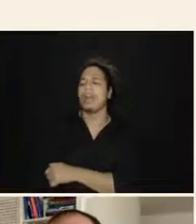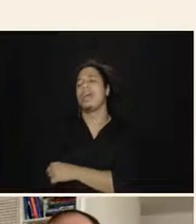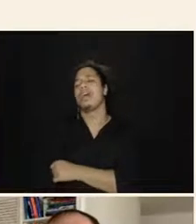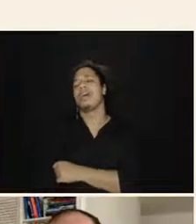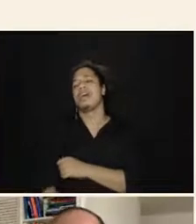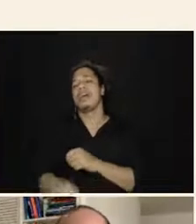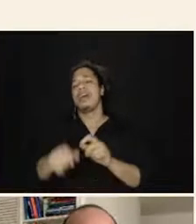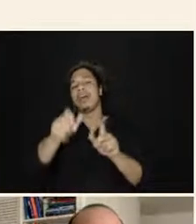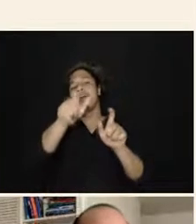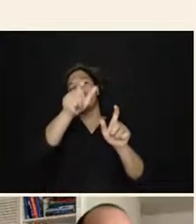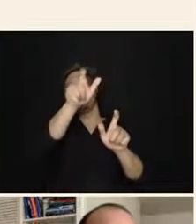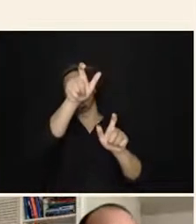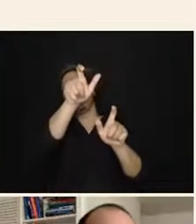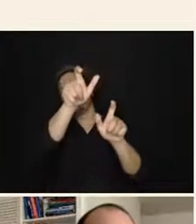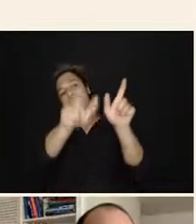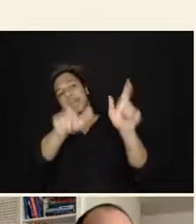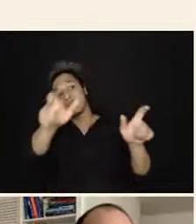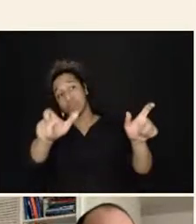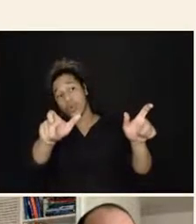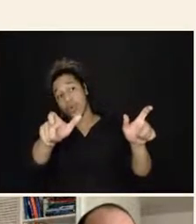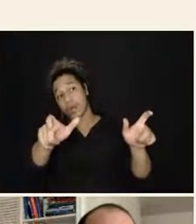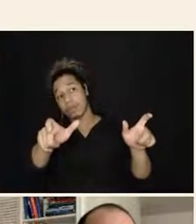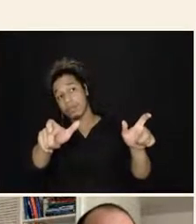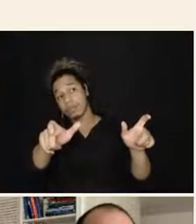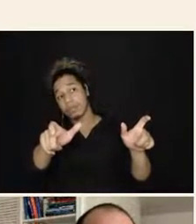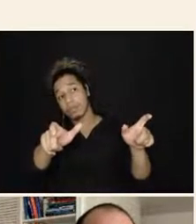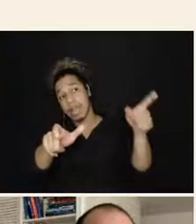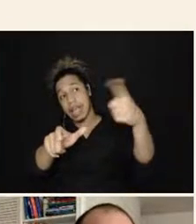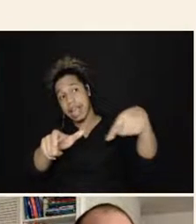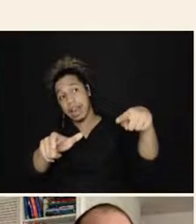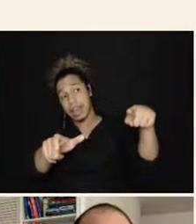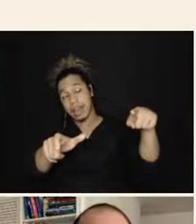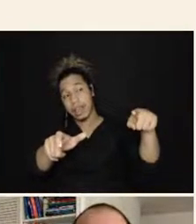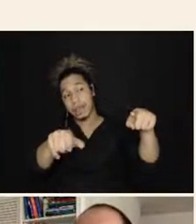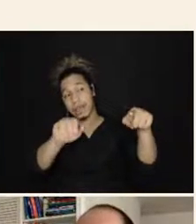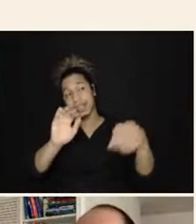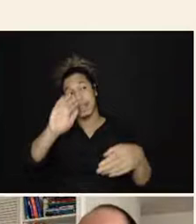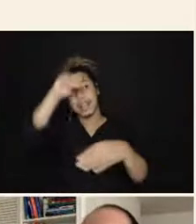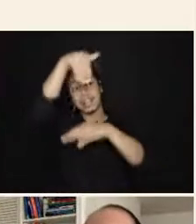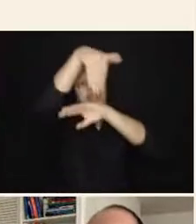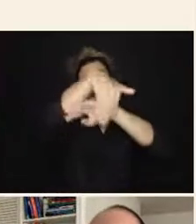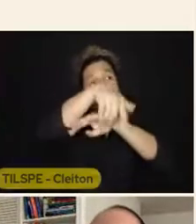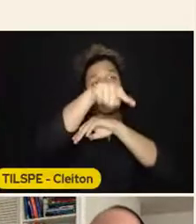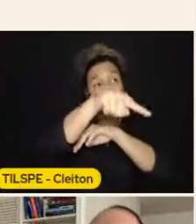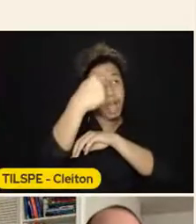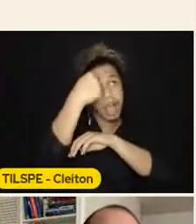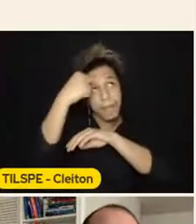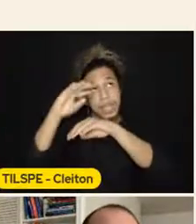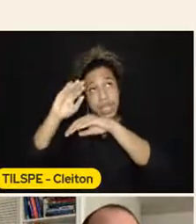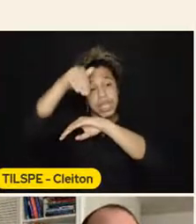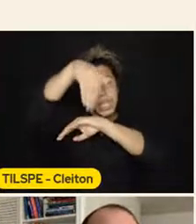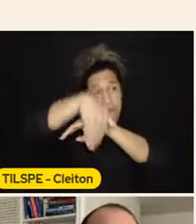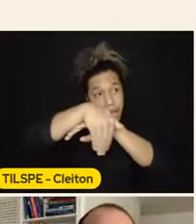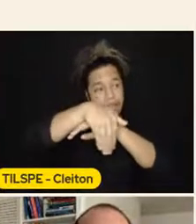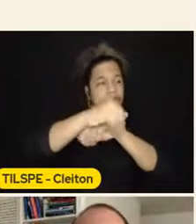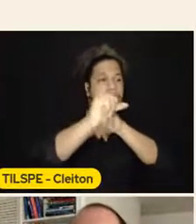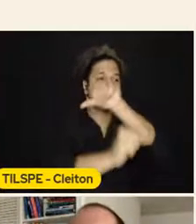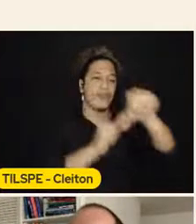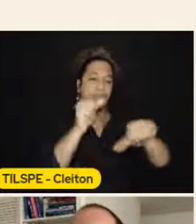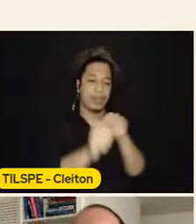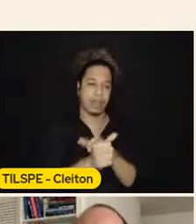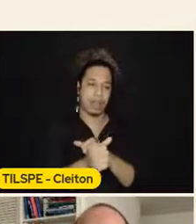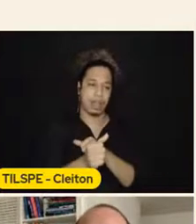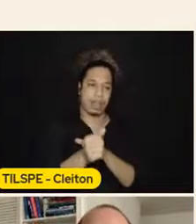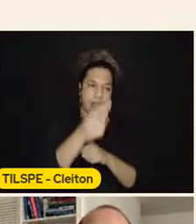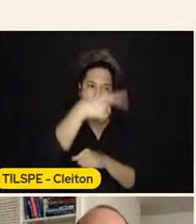white, is the person who listens, not the person who speaks. And then we have the other one on the other side saying,